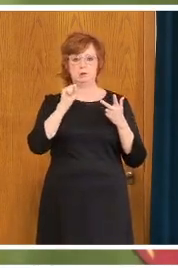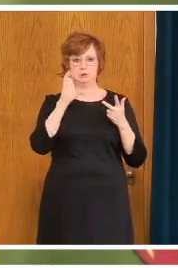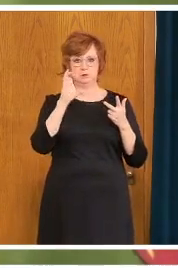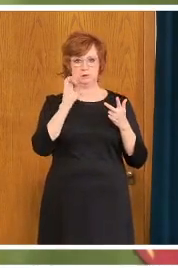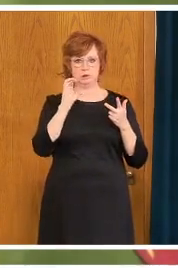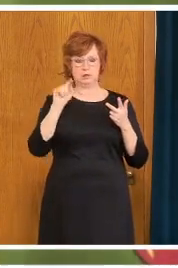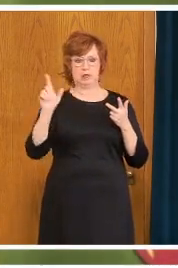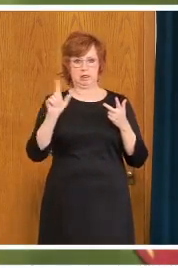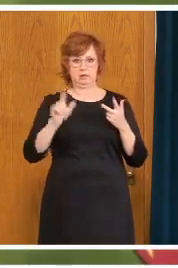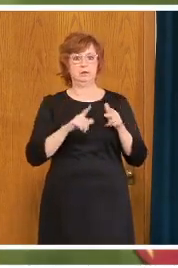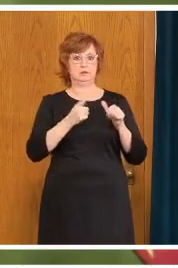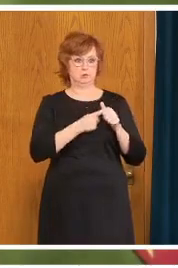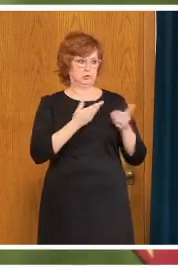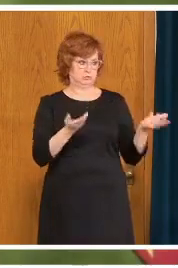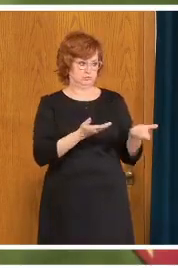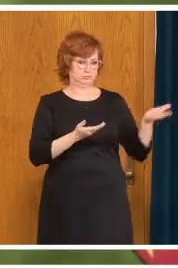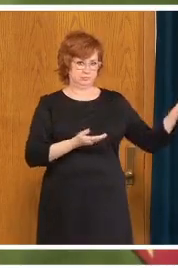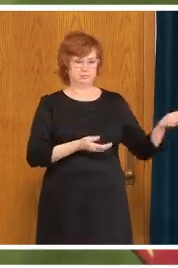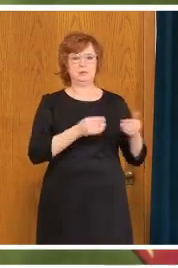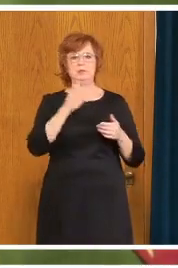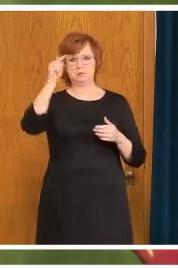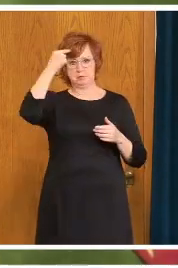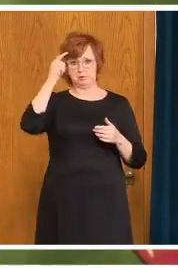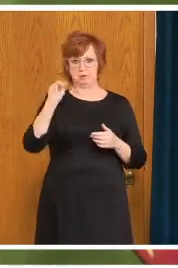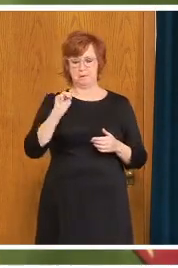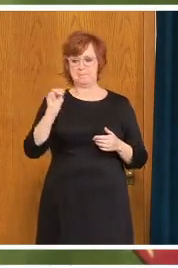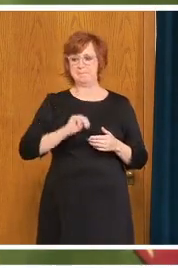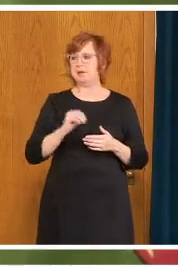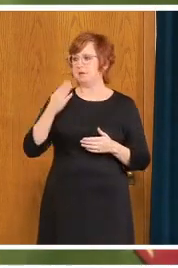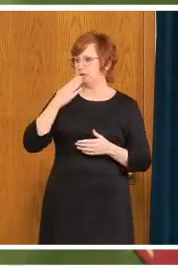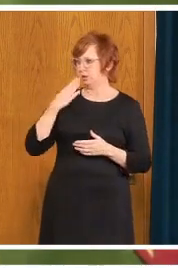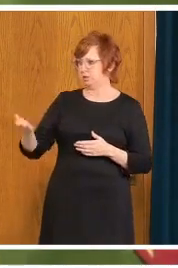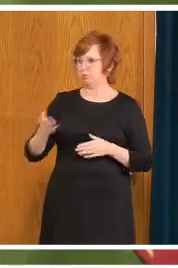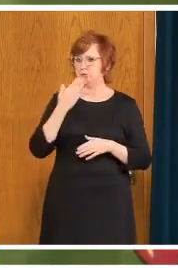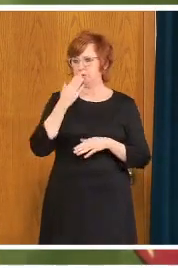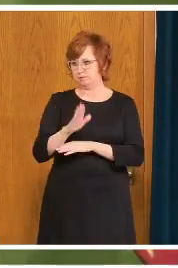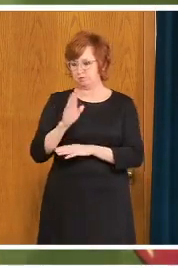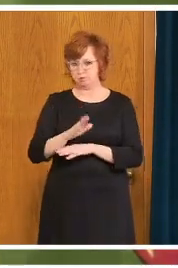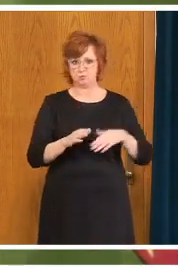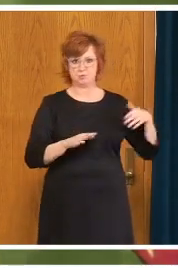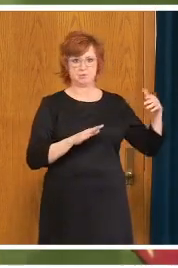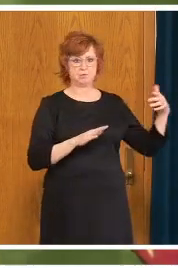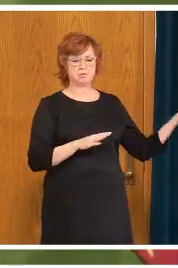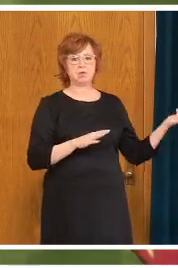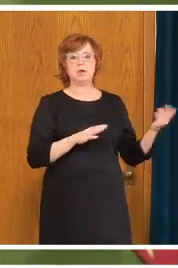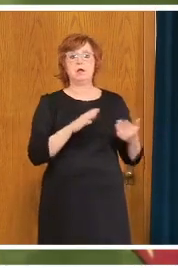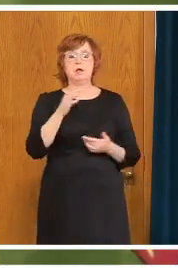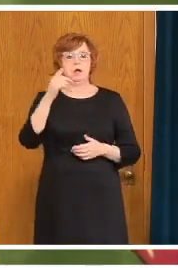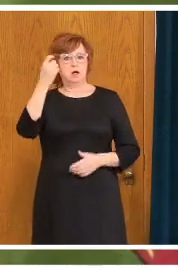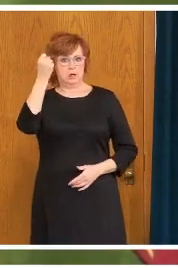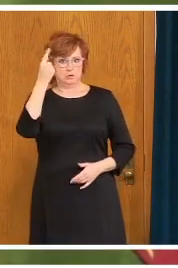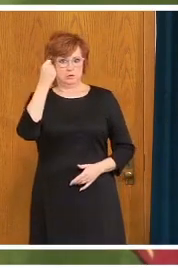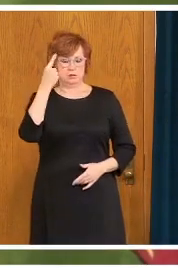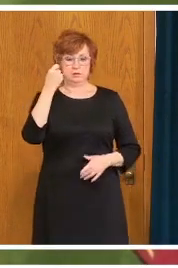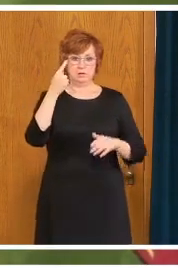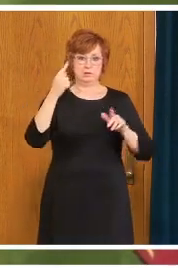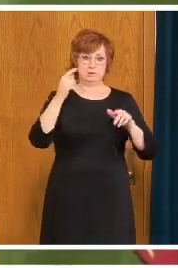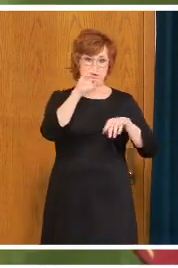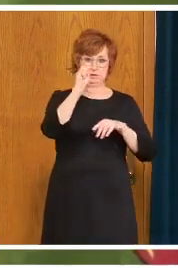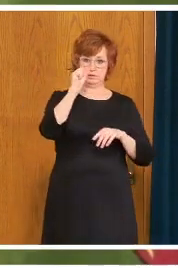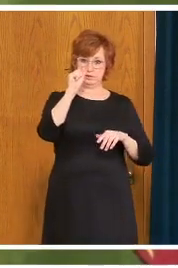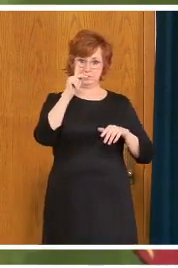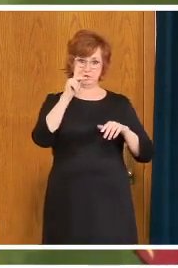remarks from Minister Merriman. Thank you very much. Good afternoon. Saskatchewan continues to stick it to COVID